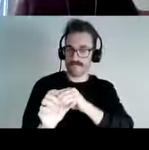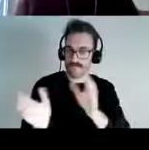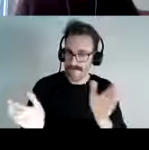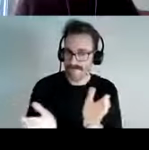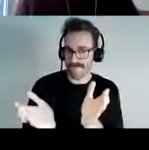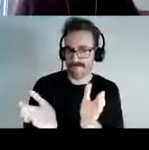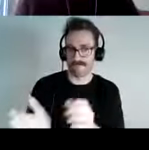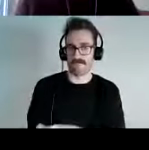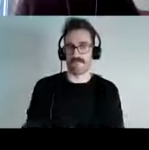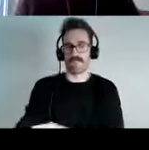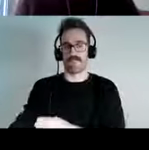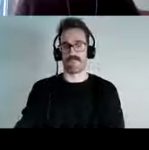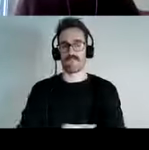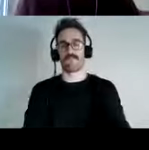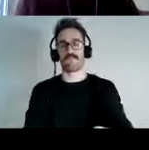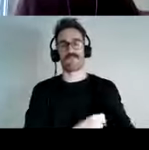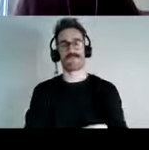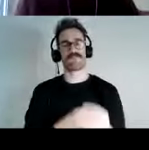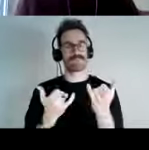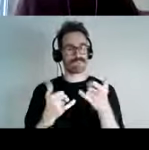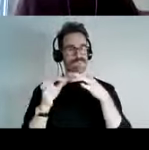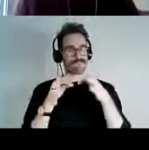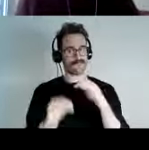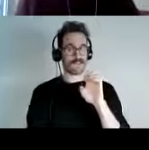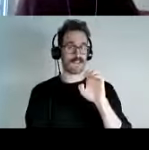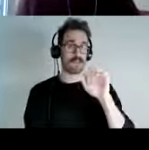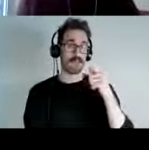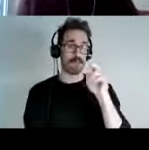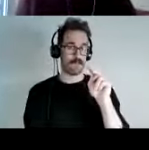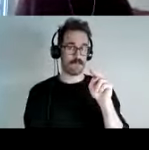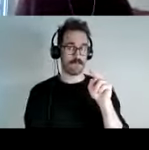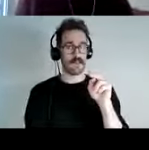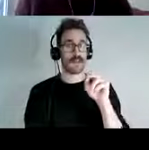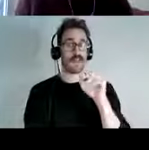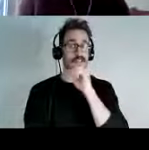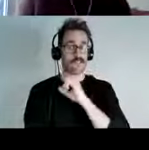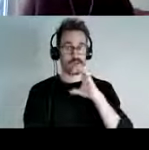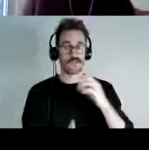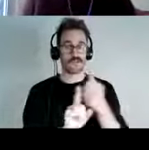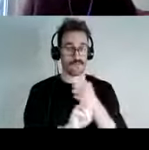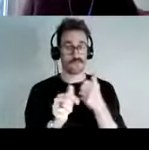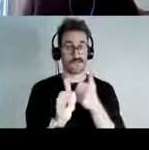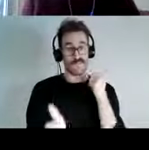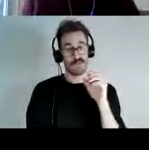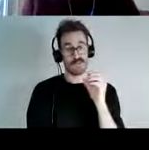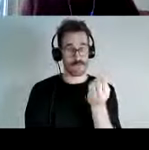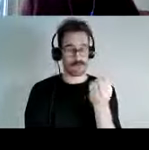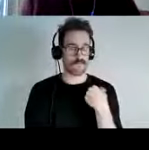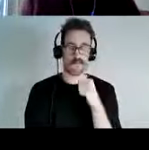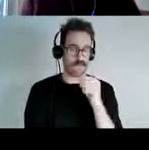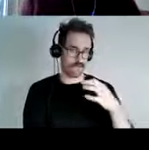So a little bit about our organization. Elder Abuse Prevention Ontario is a nonprofit organization, obviously